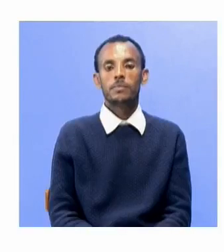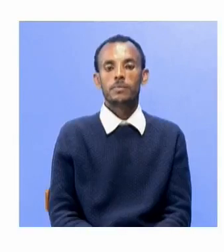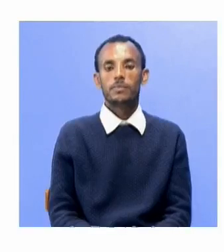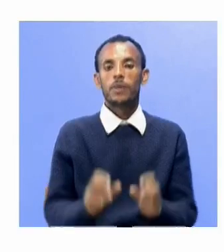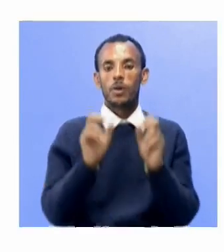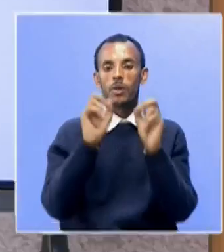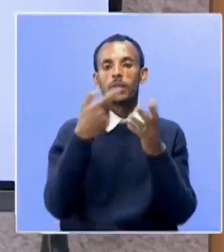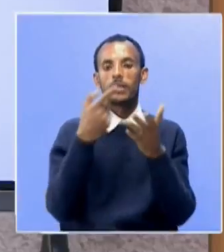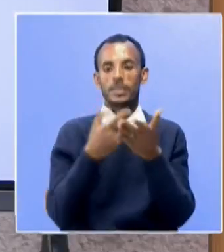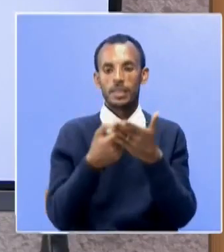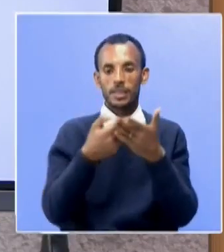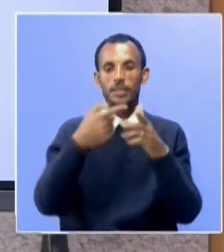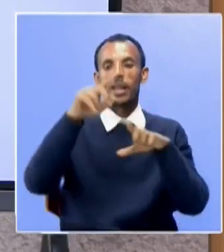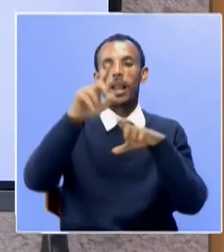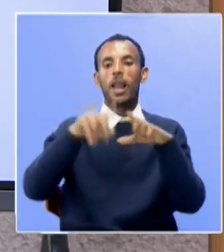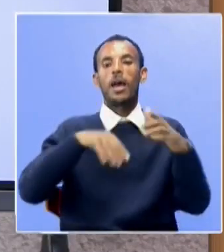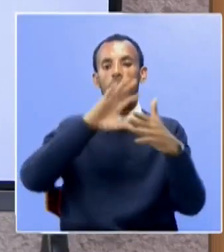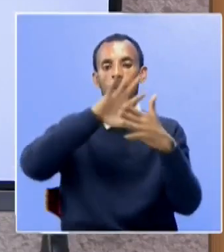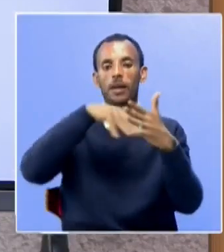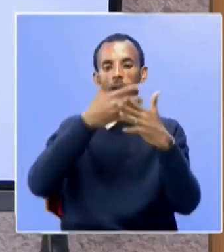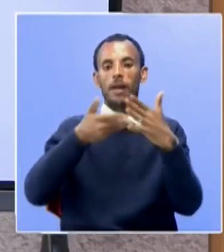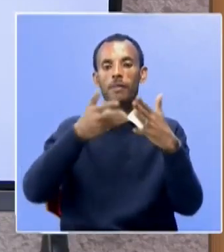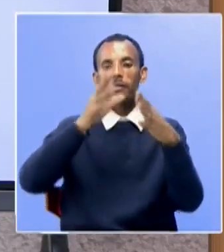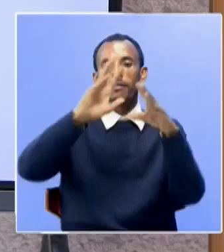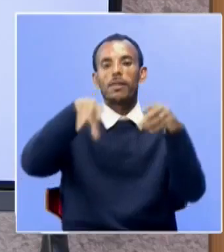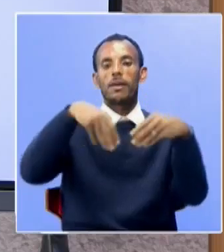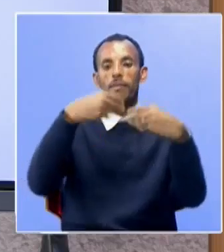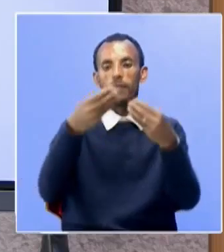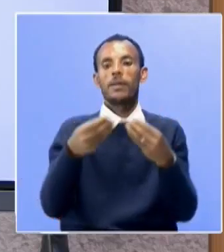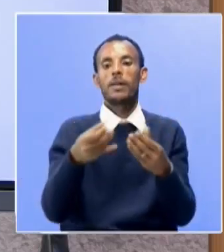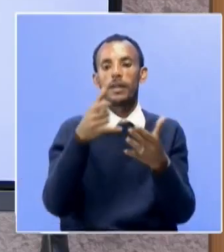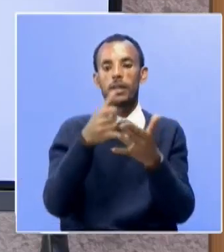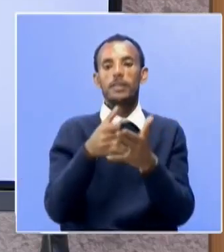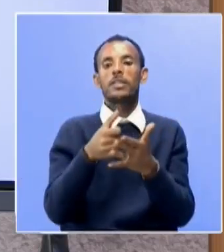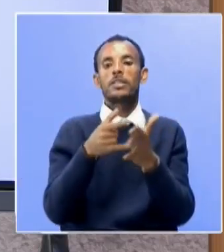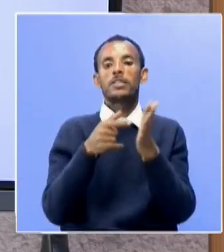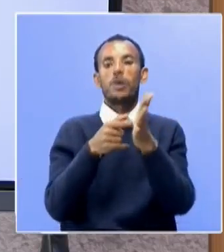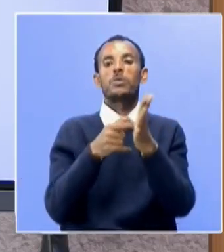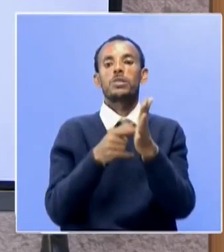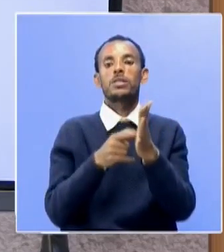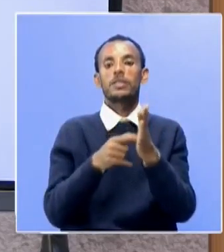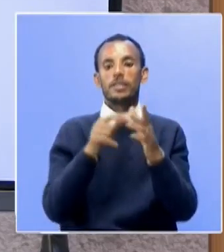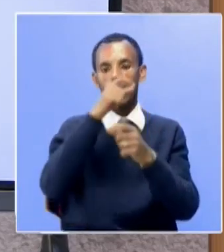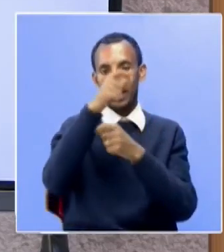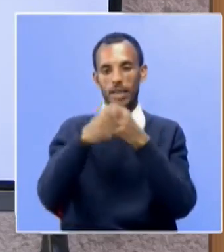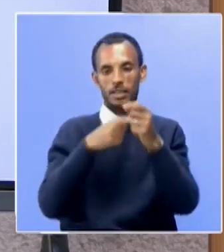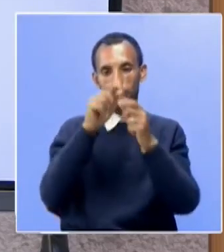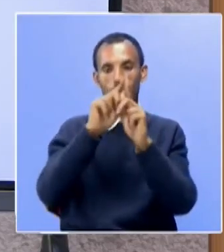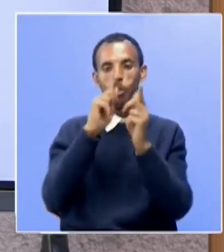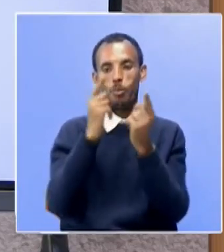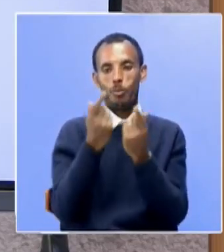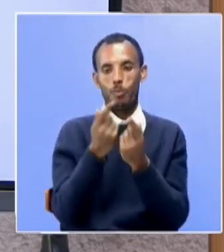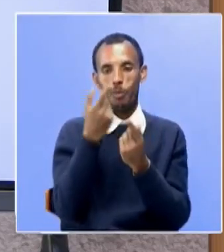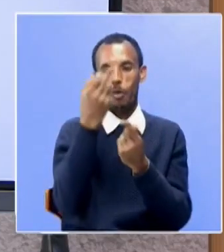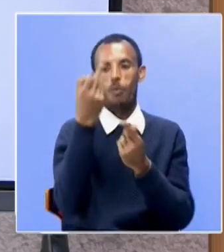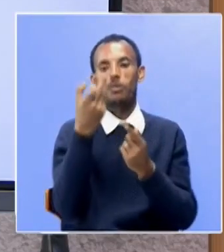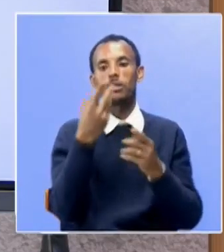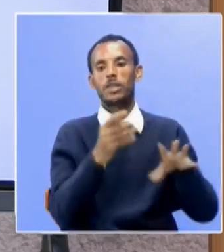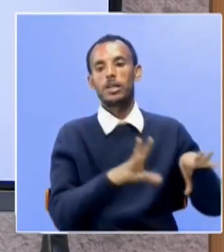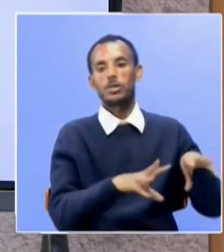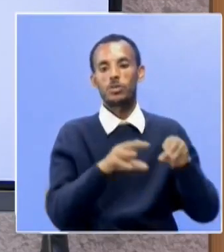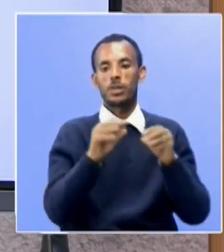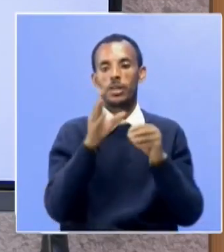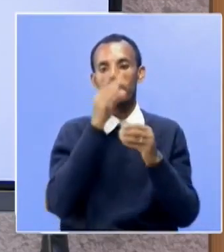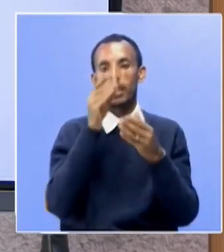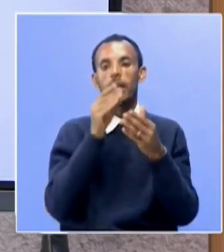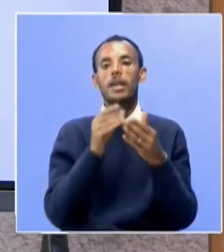Okay, this line graph is given, which shows the age group of students and